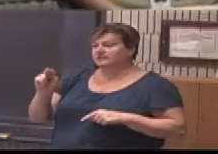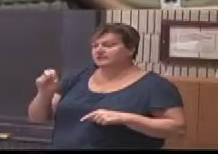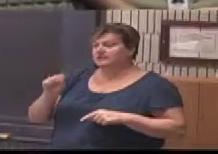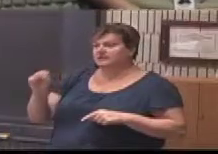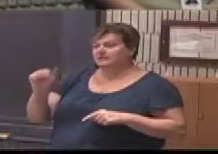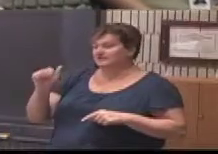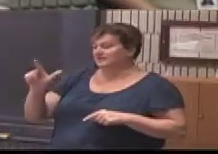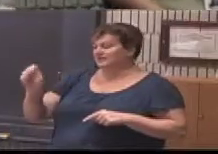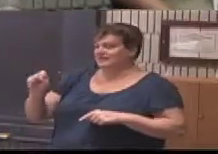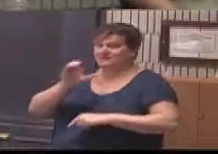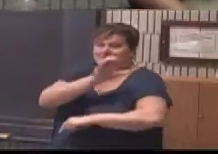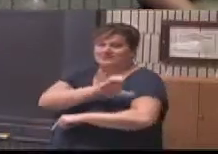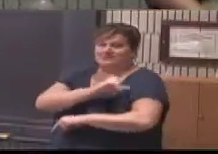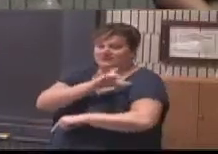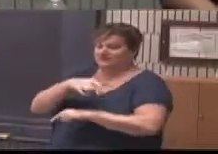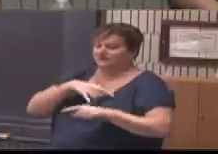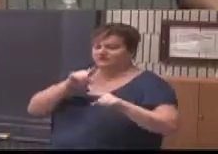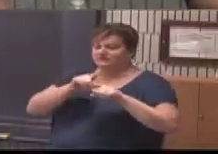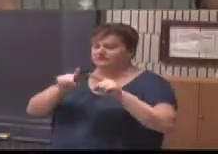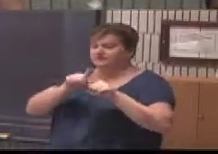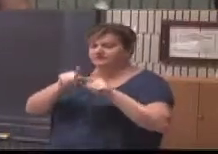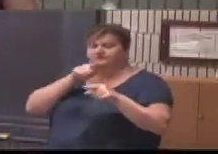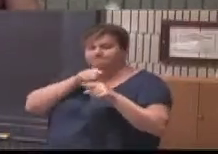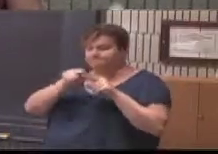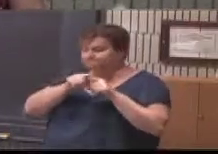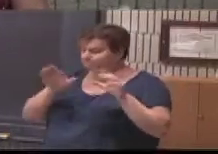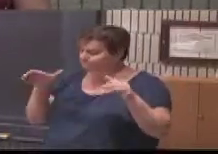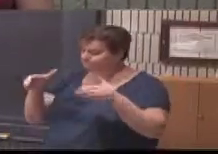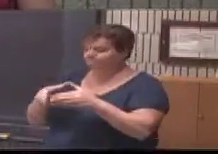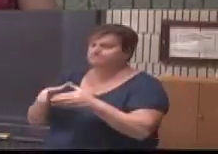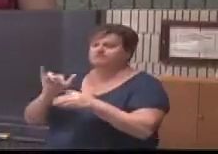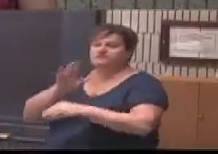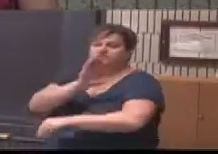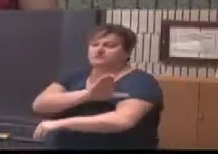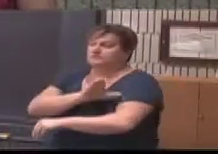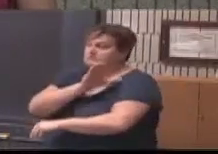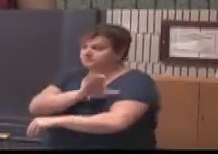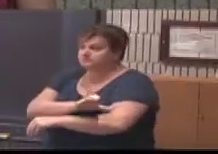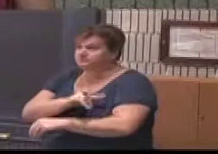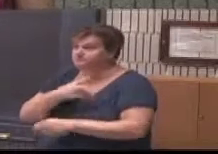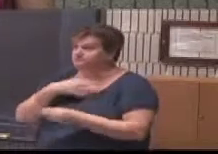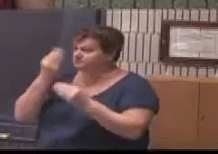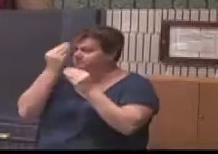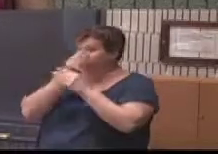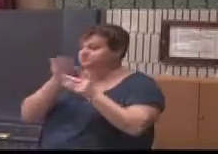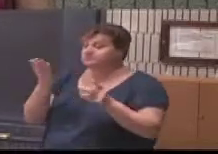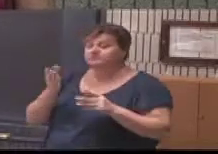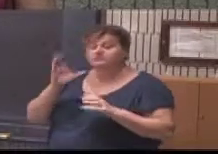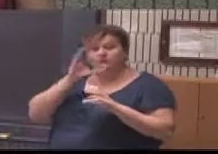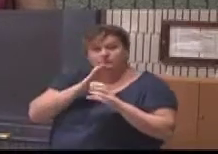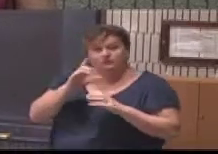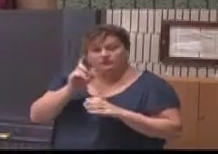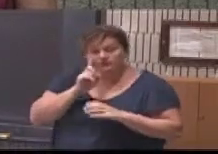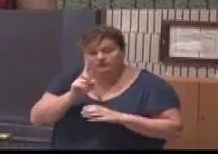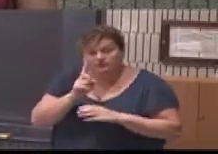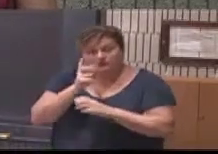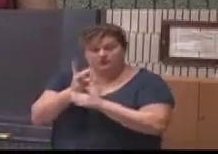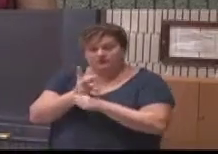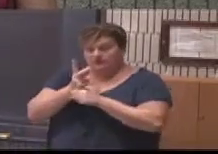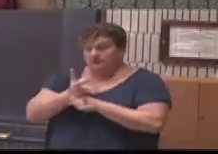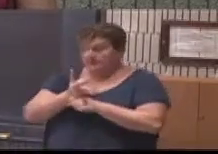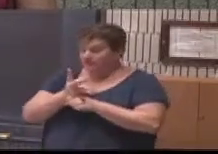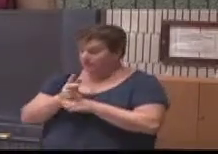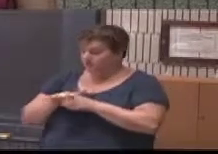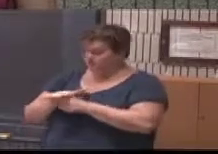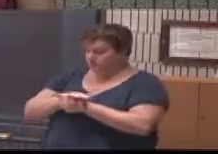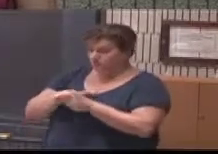is a multidisciplinary clinic, and this is something that I want to mention to you, is that seeking care locally through